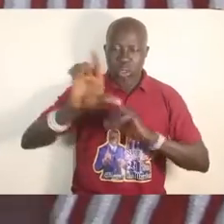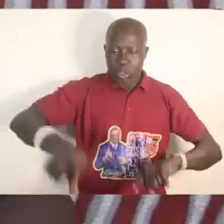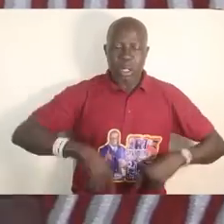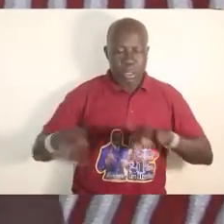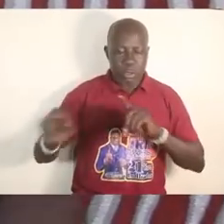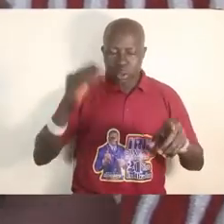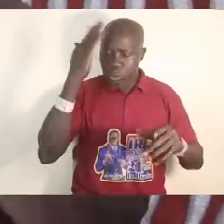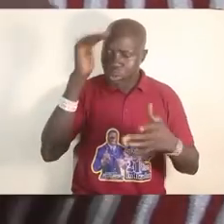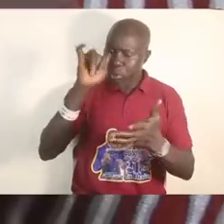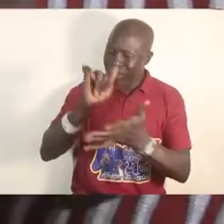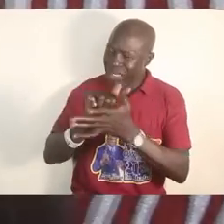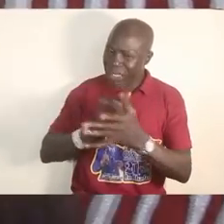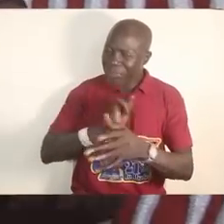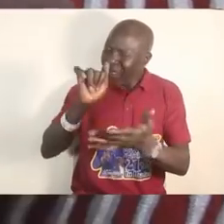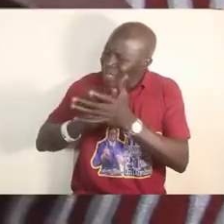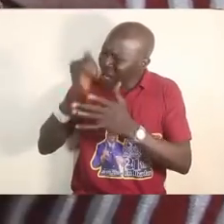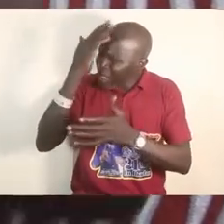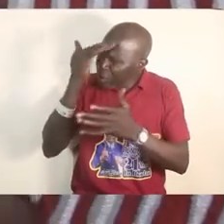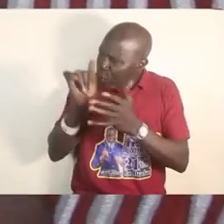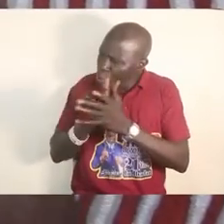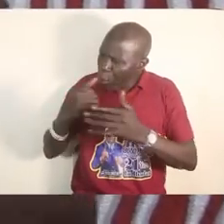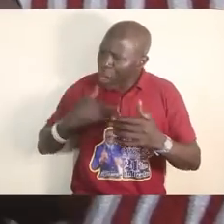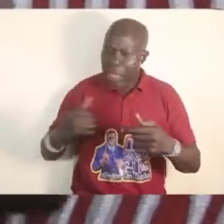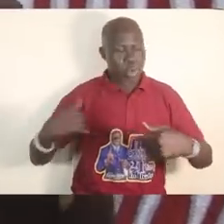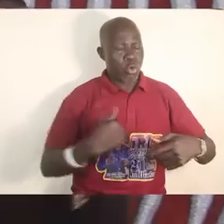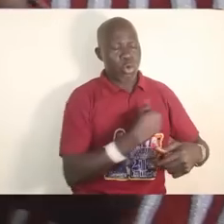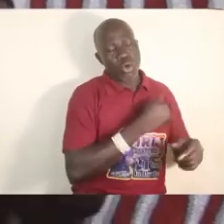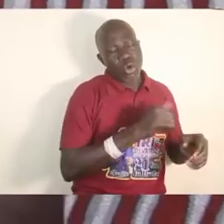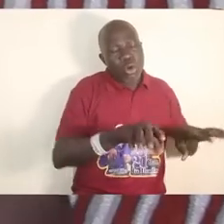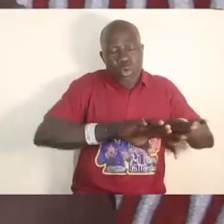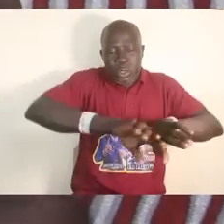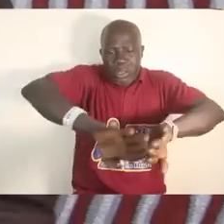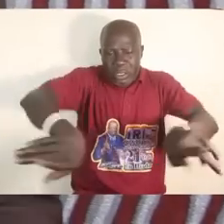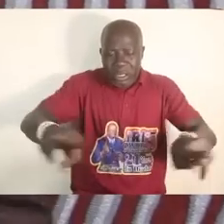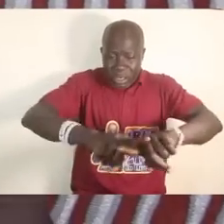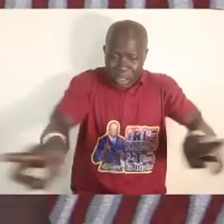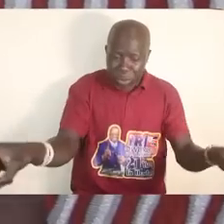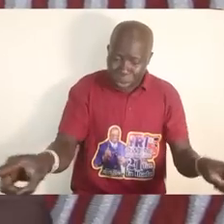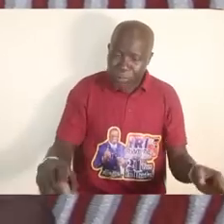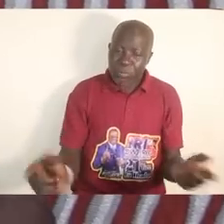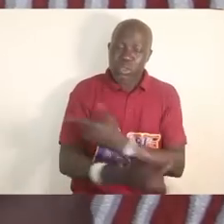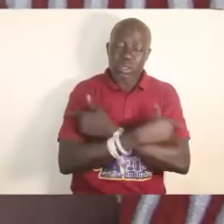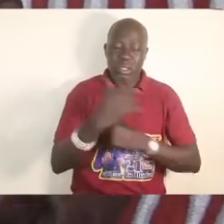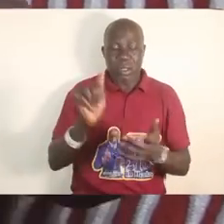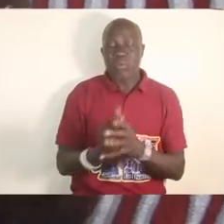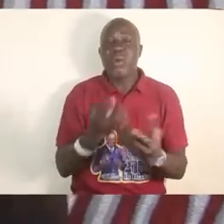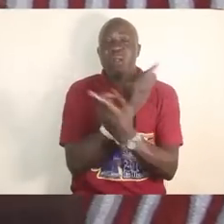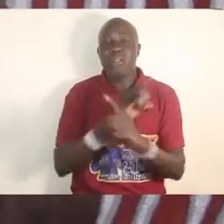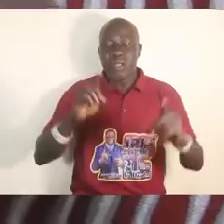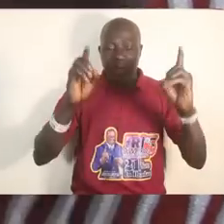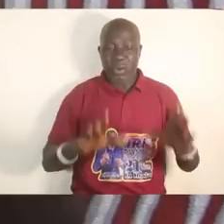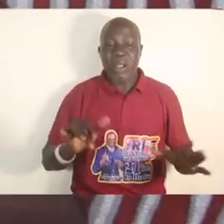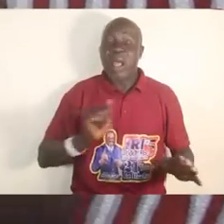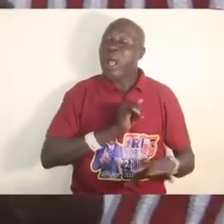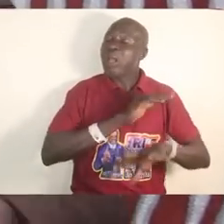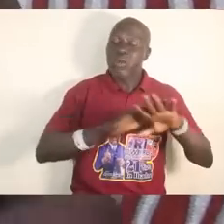you know that? Inyela say ya Sunday kata sort of tabi le tusile. That's why we say. on Sunday for deliverance. Me mo boya awon ara